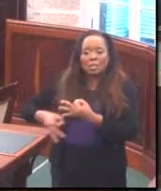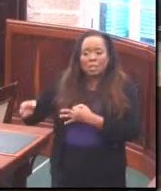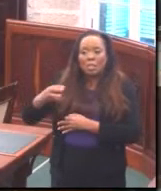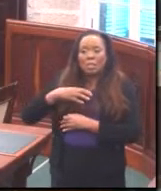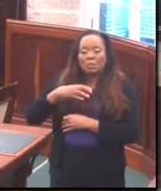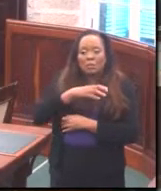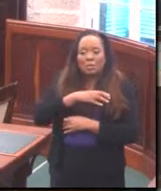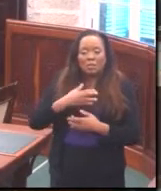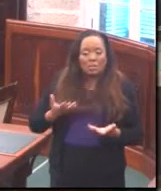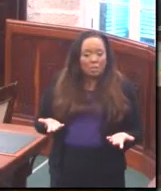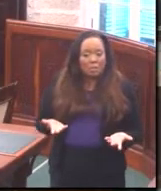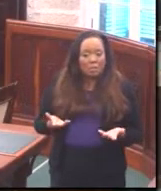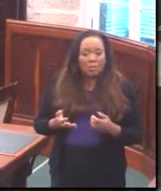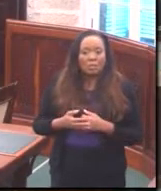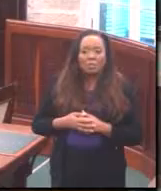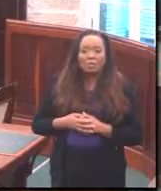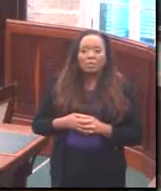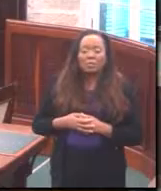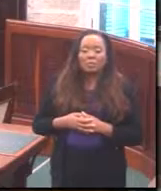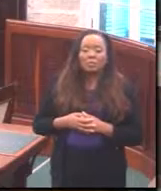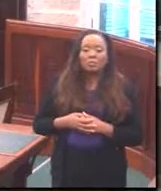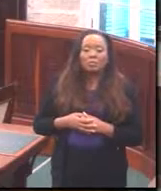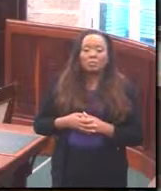us confine it to the replacement